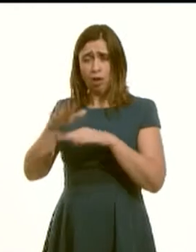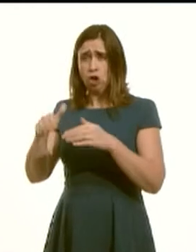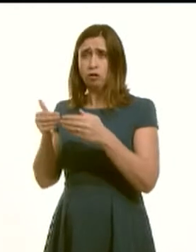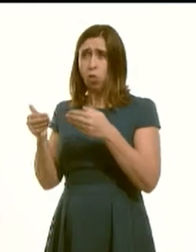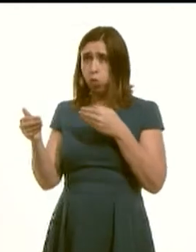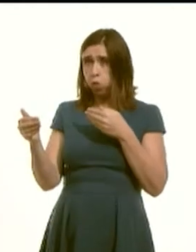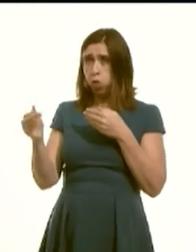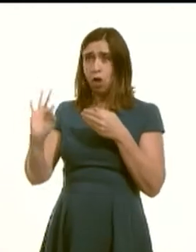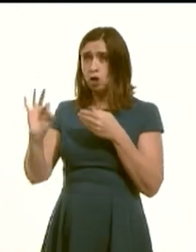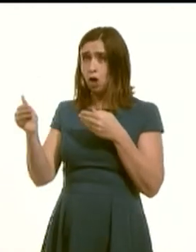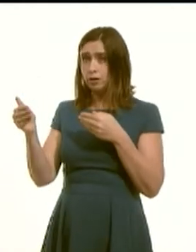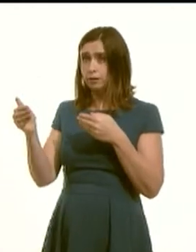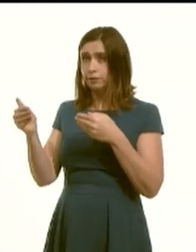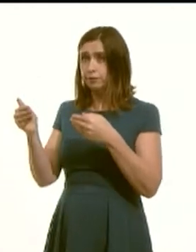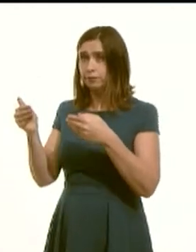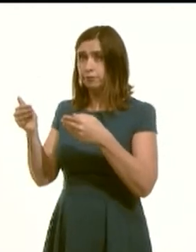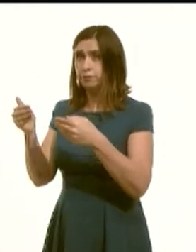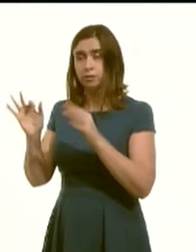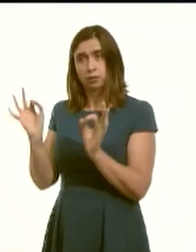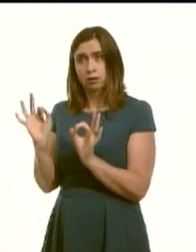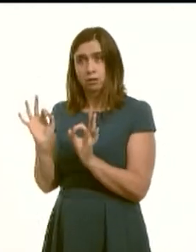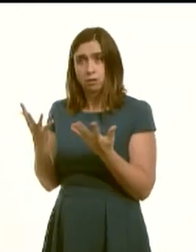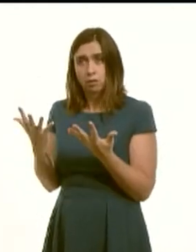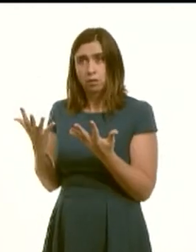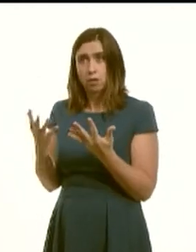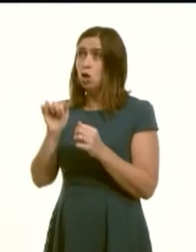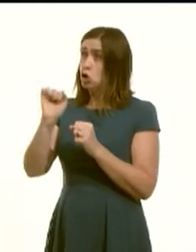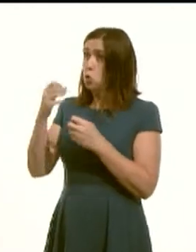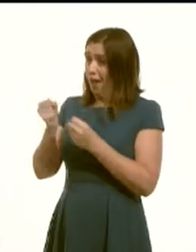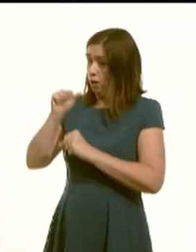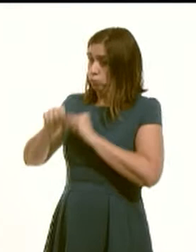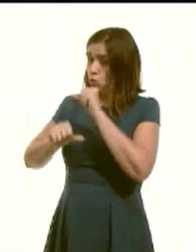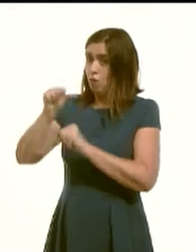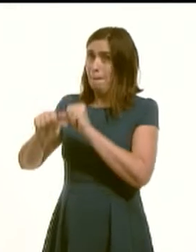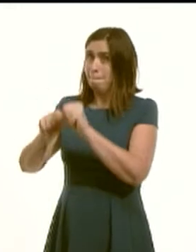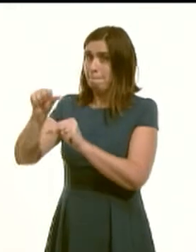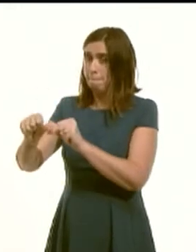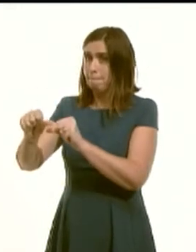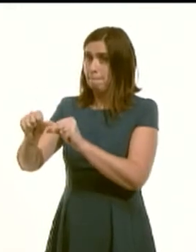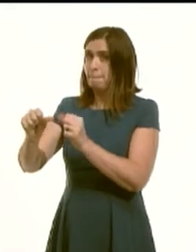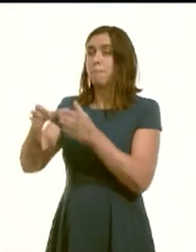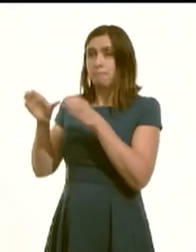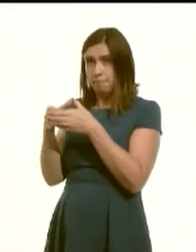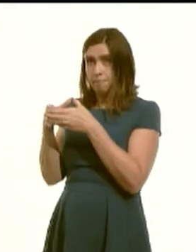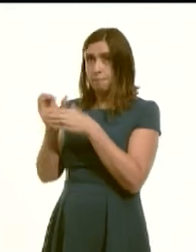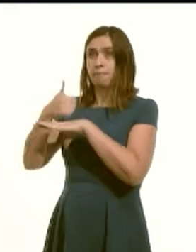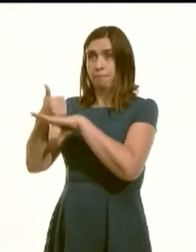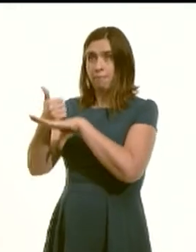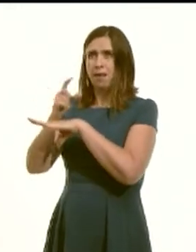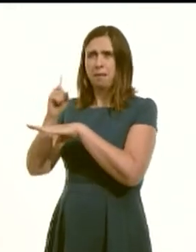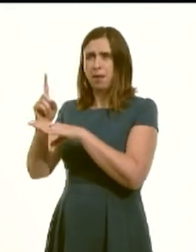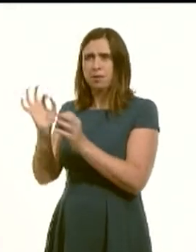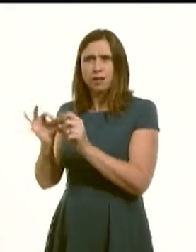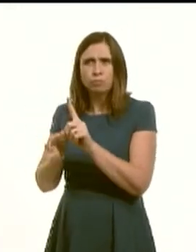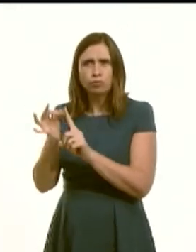catching up. It's all very well having a programme, but if the programme doesn't deliver improvements, then it's really not helping our children.